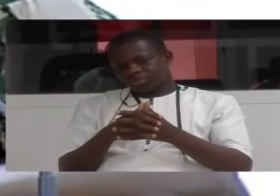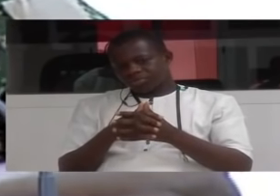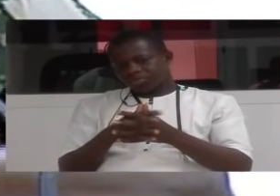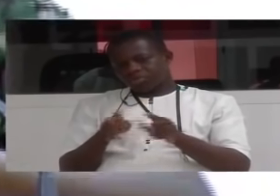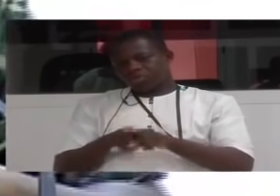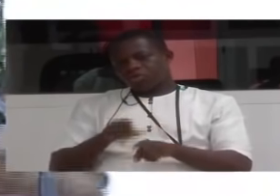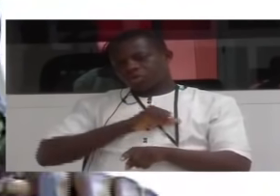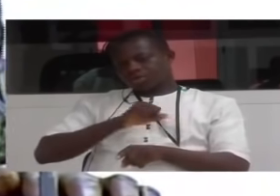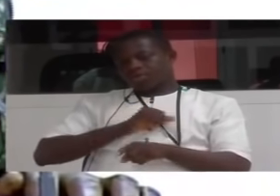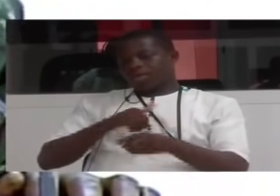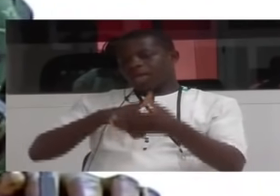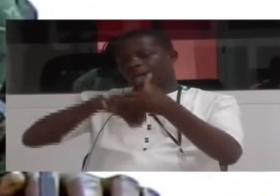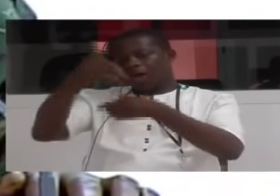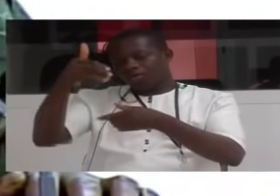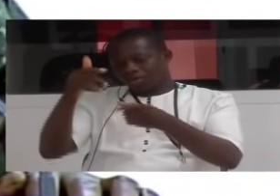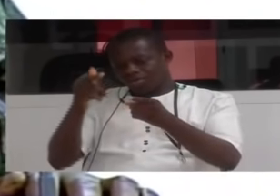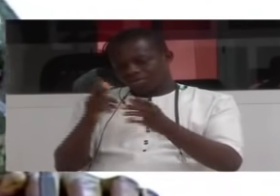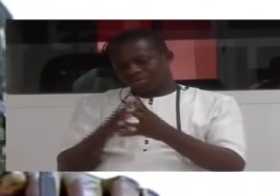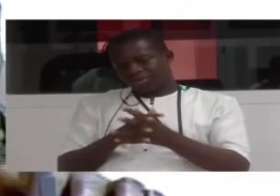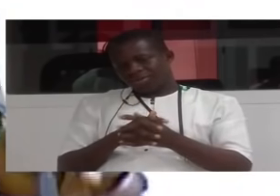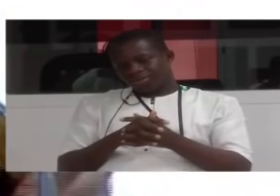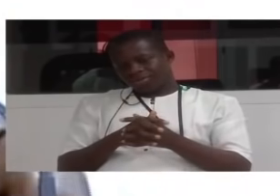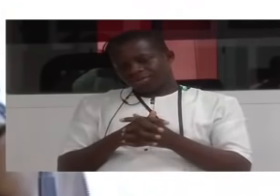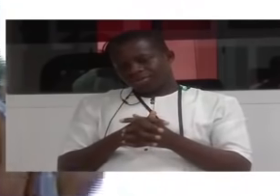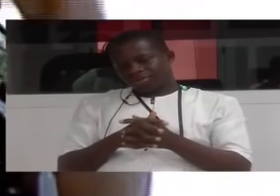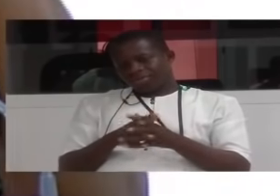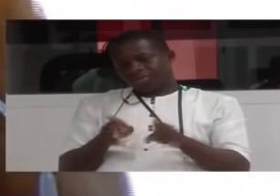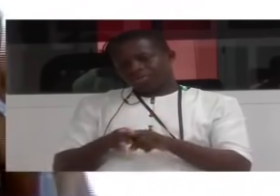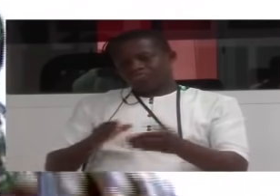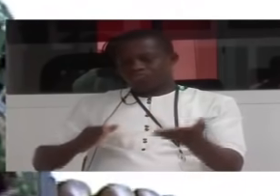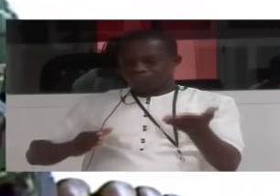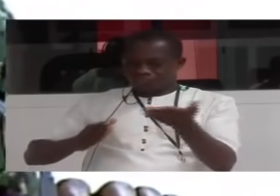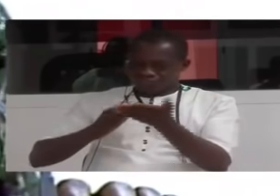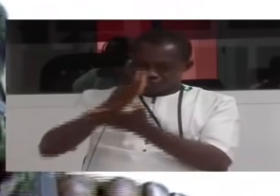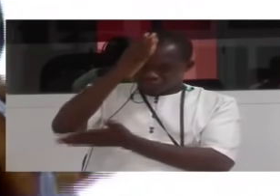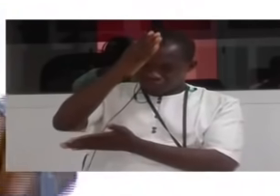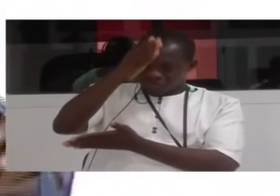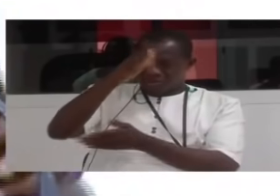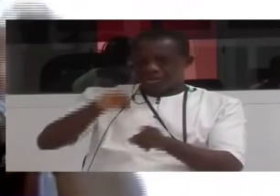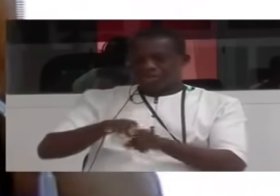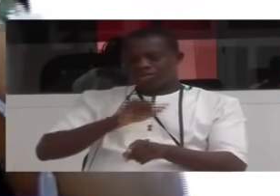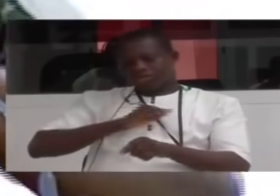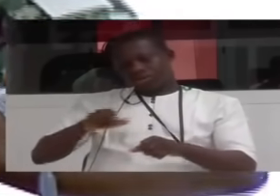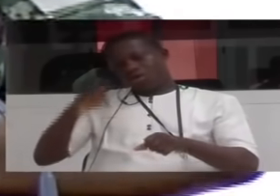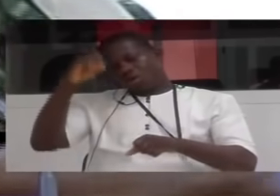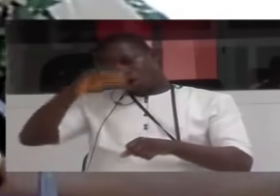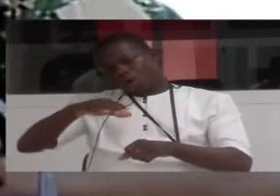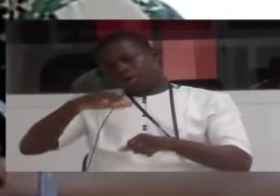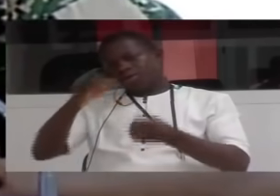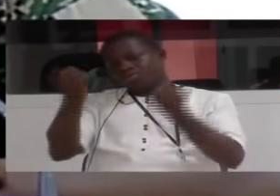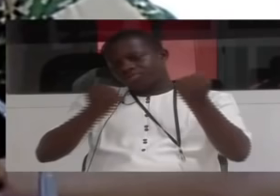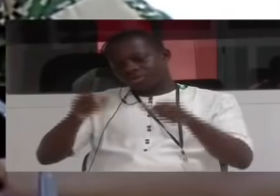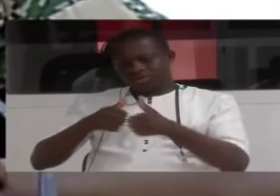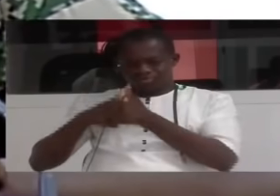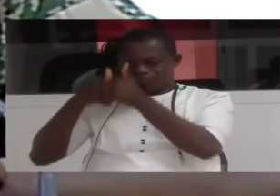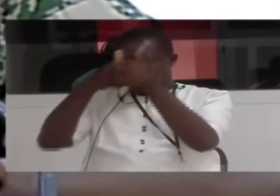gay fulasi. And then they pop out. Ay ñew romba. They came and passed. Ñu taal topa sen kan. And then we ignited our